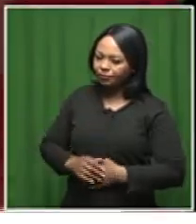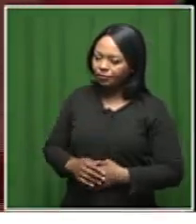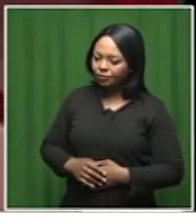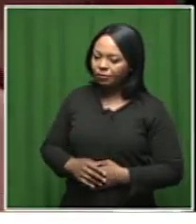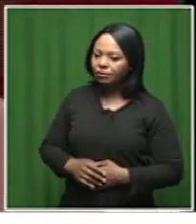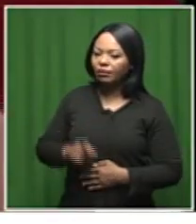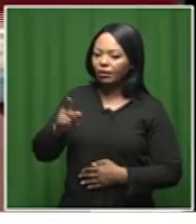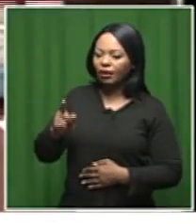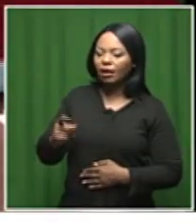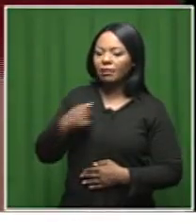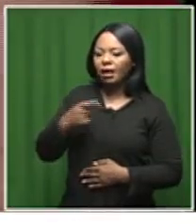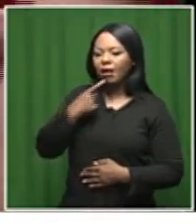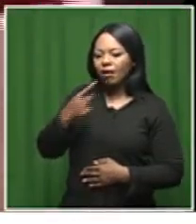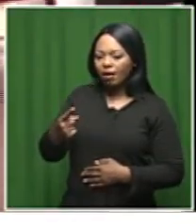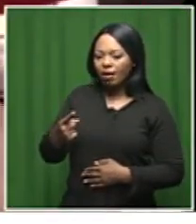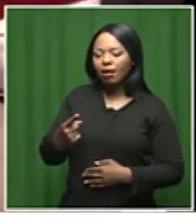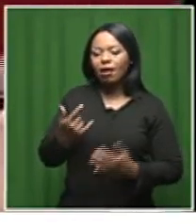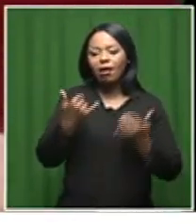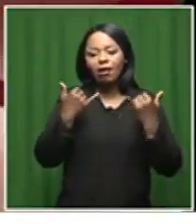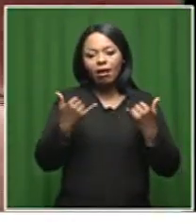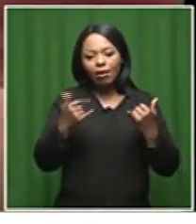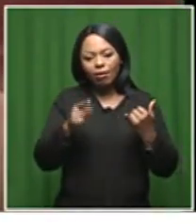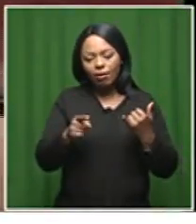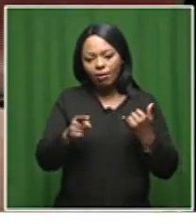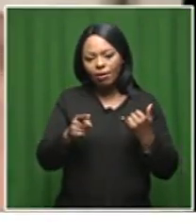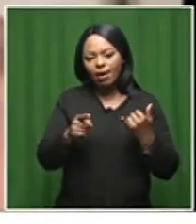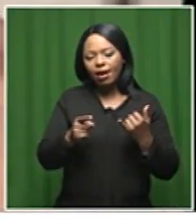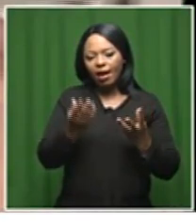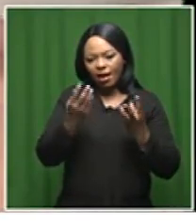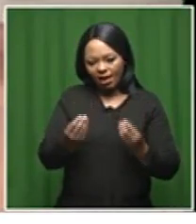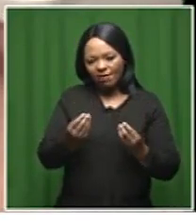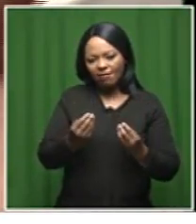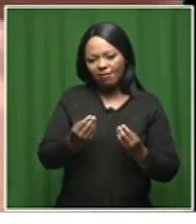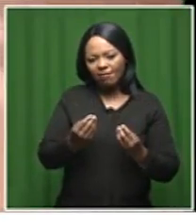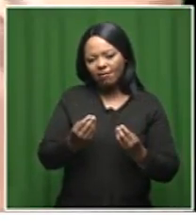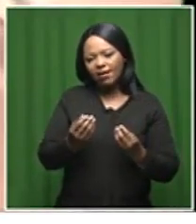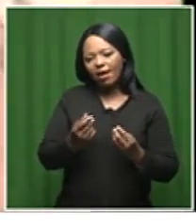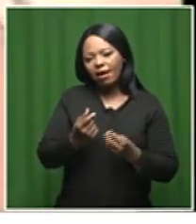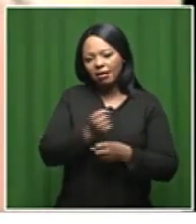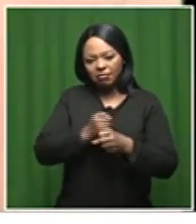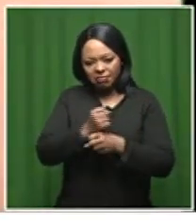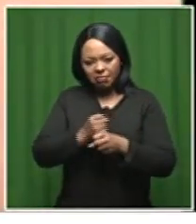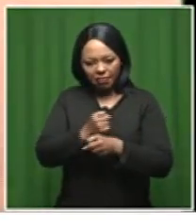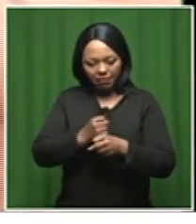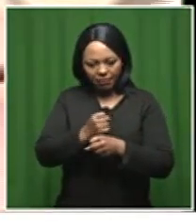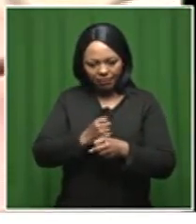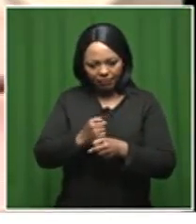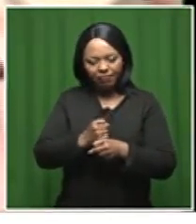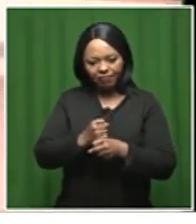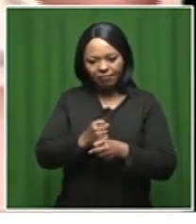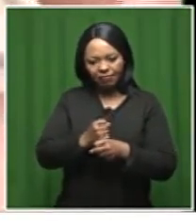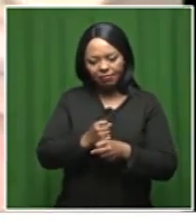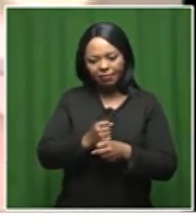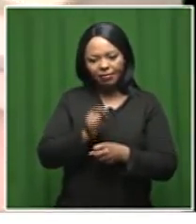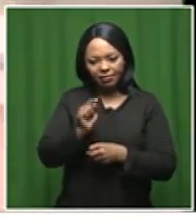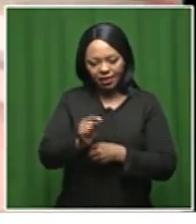So, fortunately, I was saying that we have very good treatment. These treatments lead to a patient to